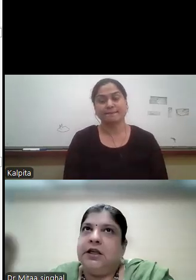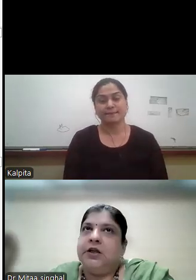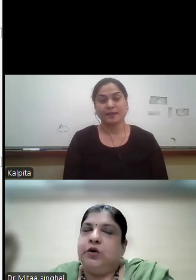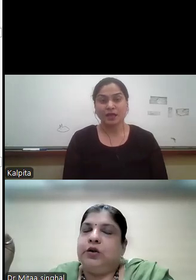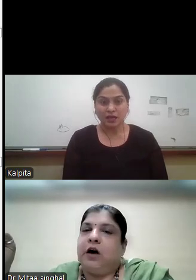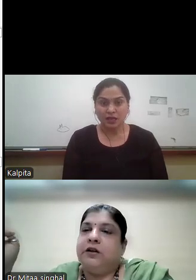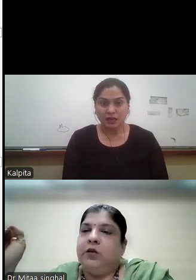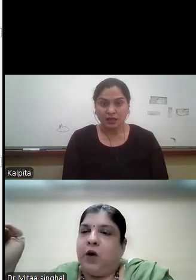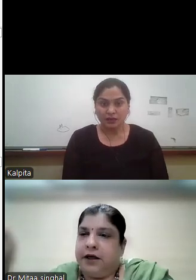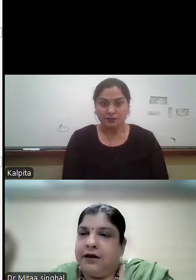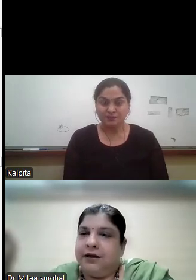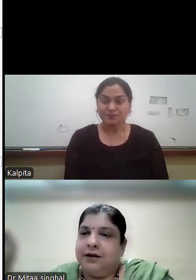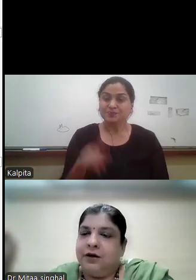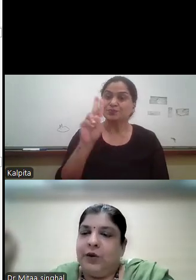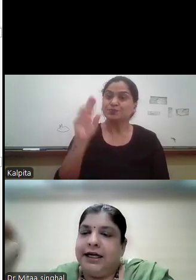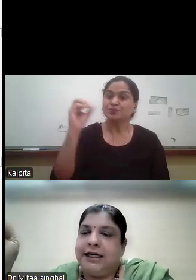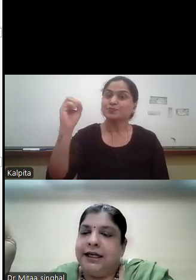masters in 2001,